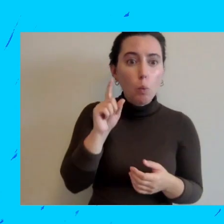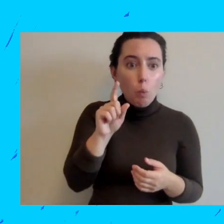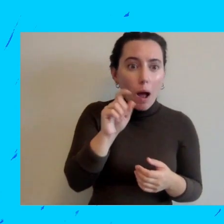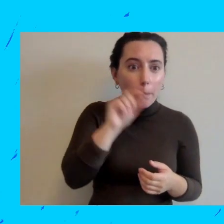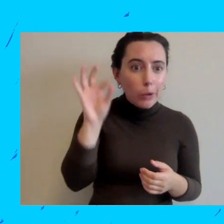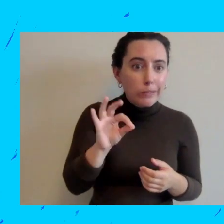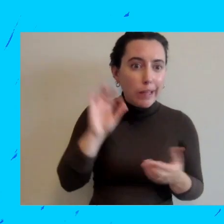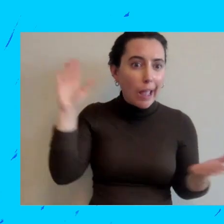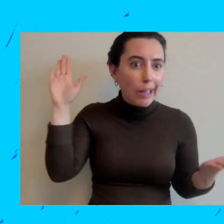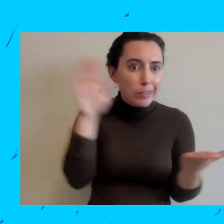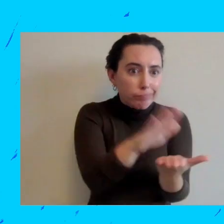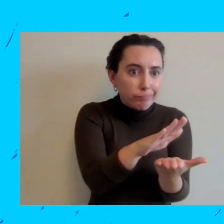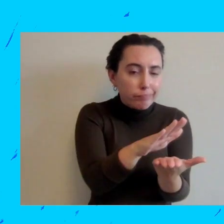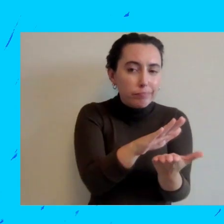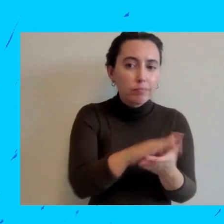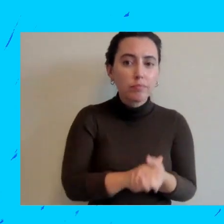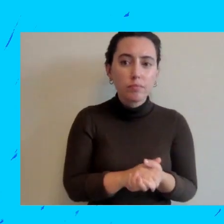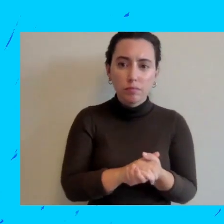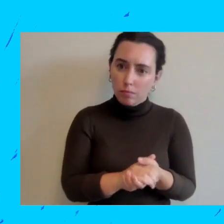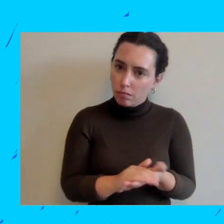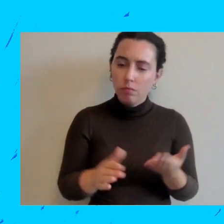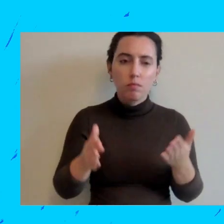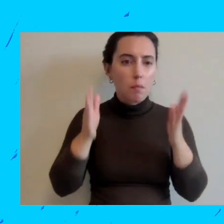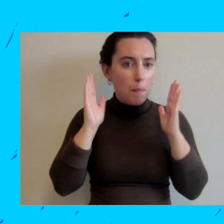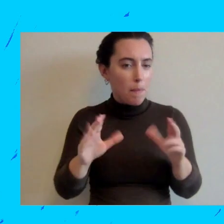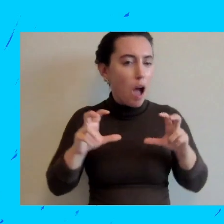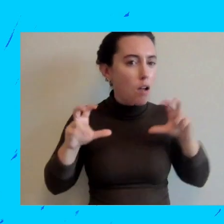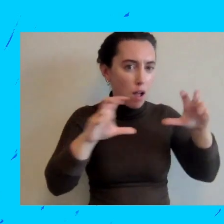more financial investments for young people.